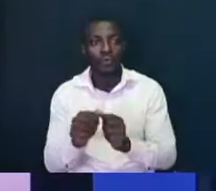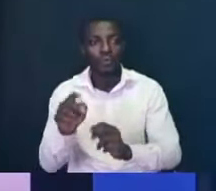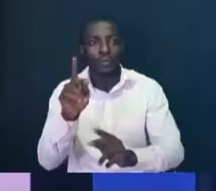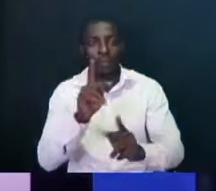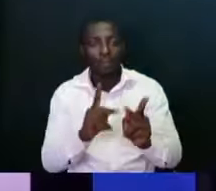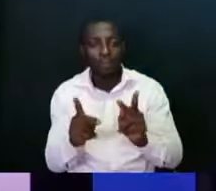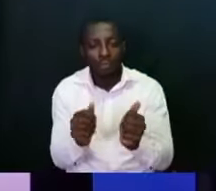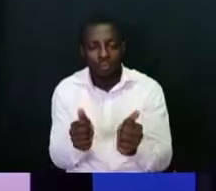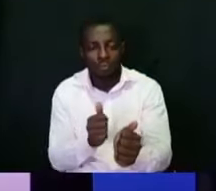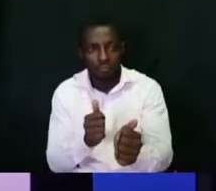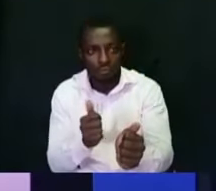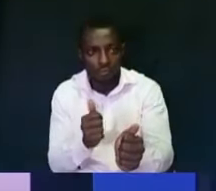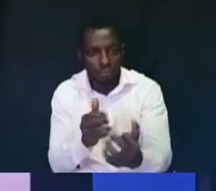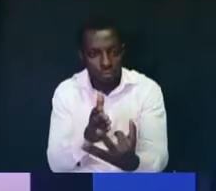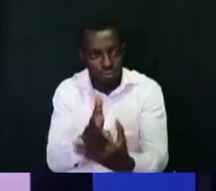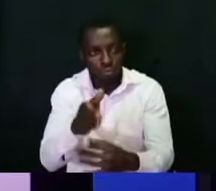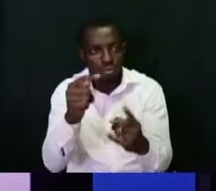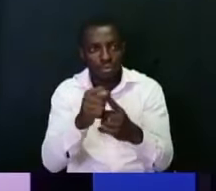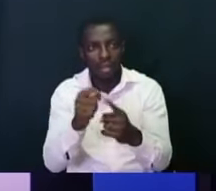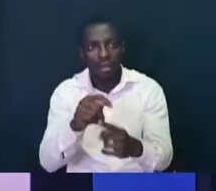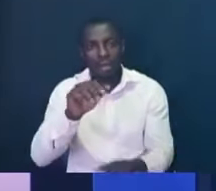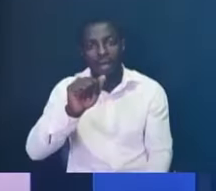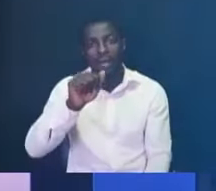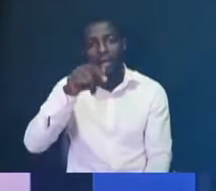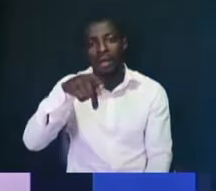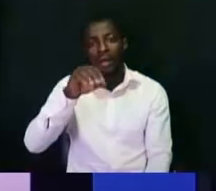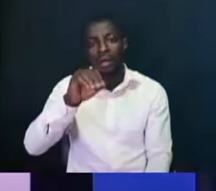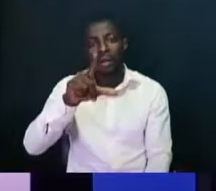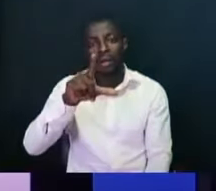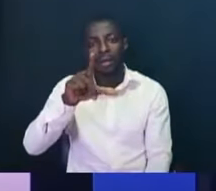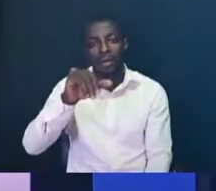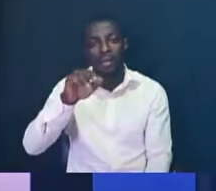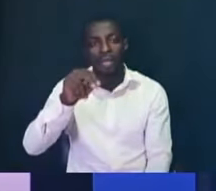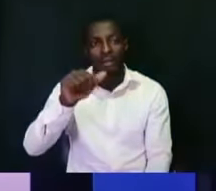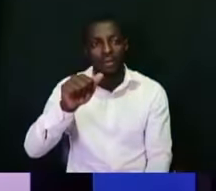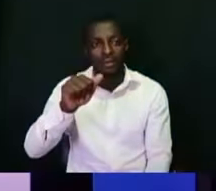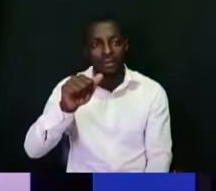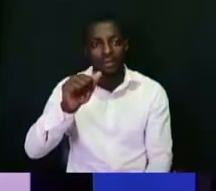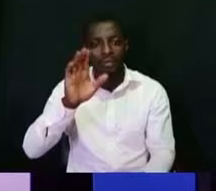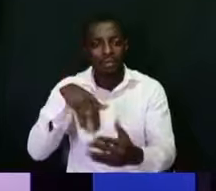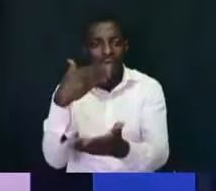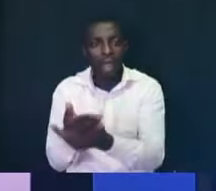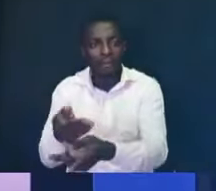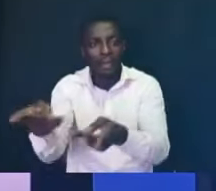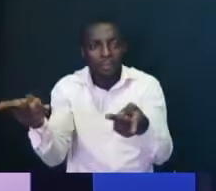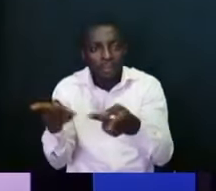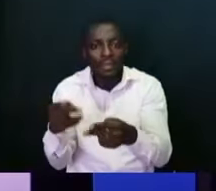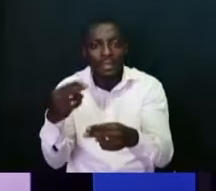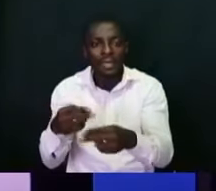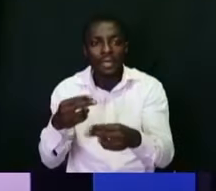Amphipolis and Apollonia, they came to Thessalonica, where there was a Jewish